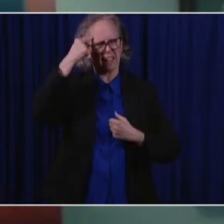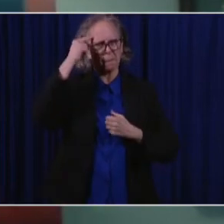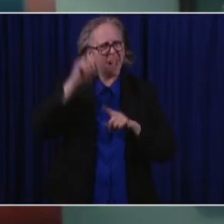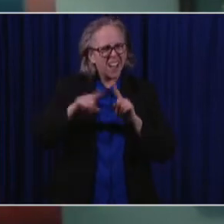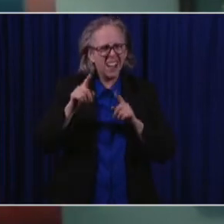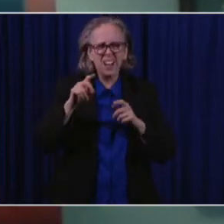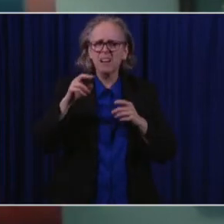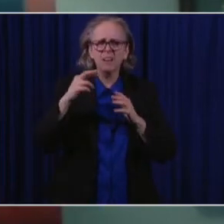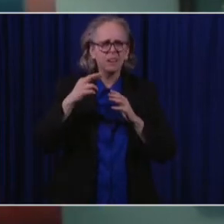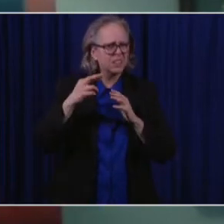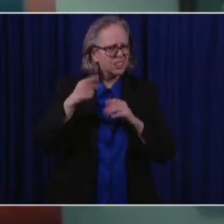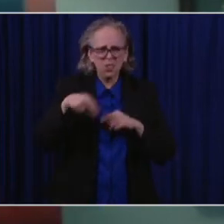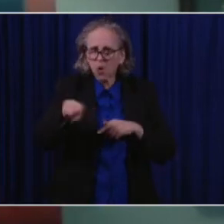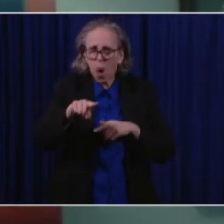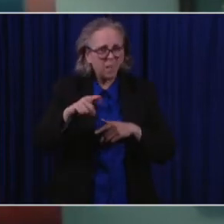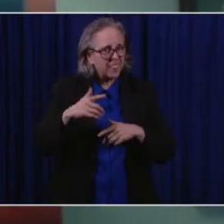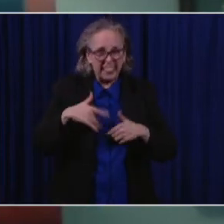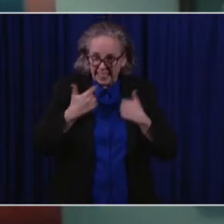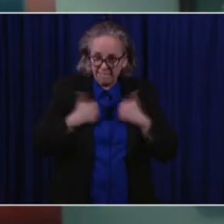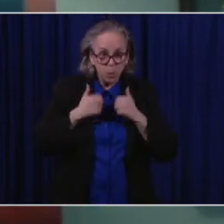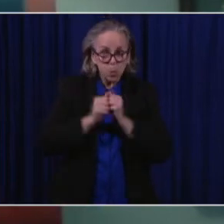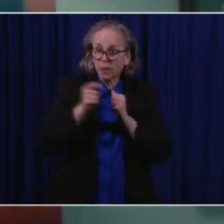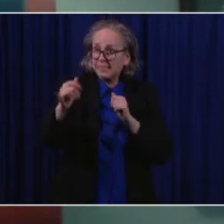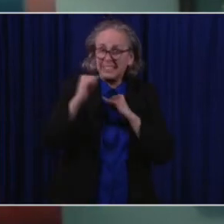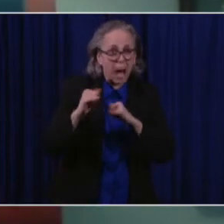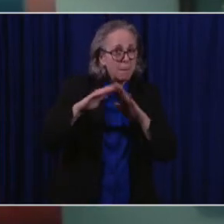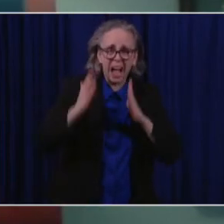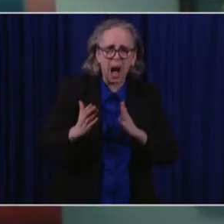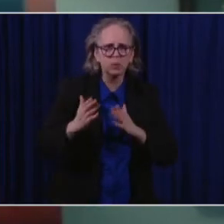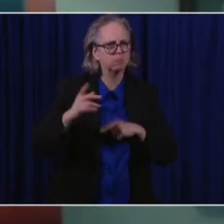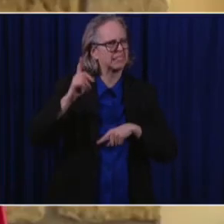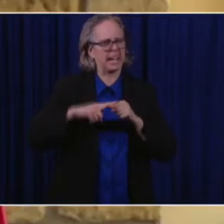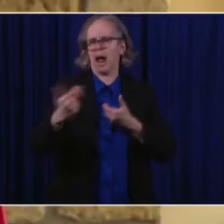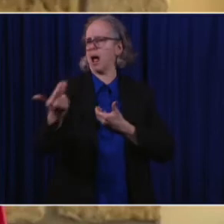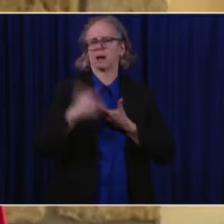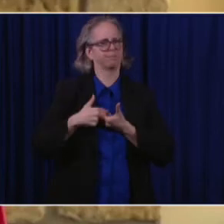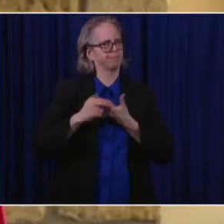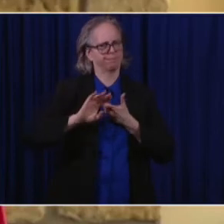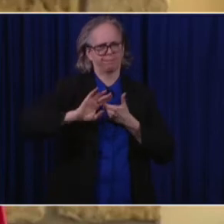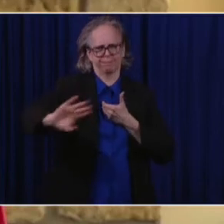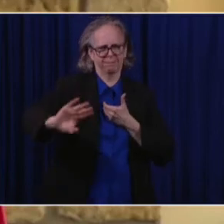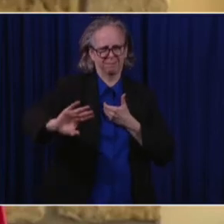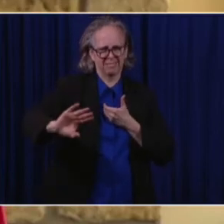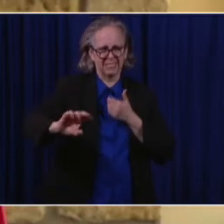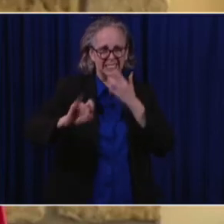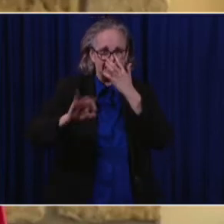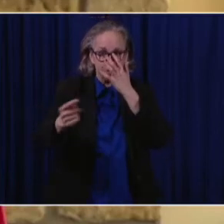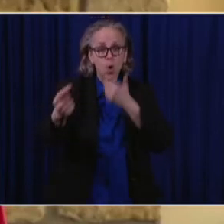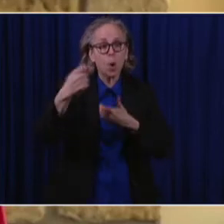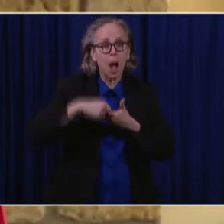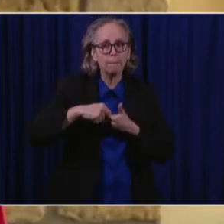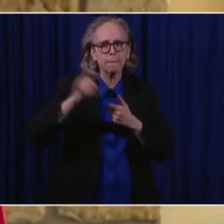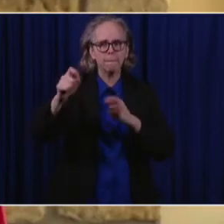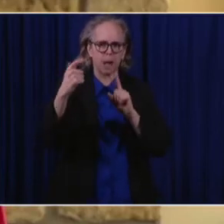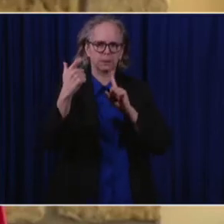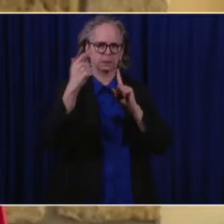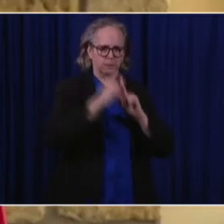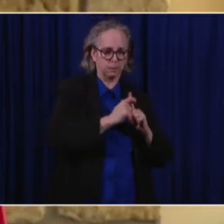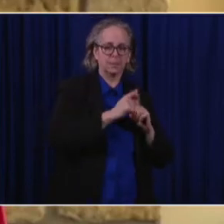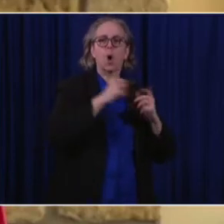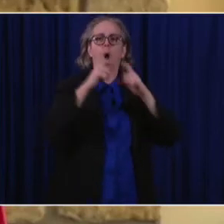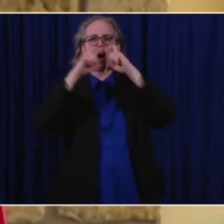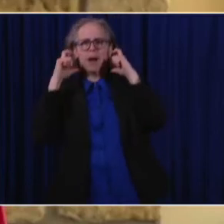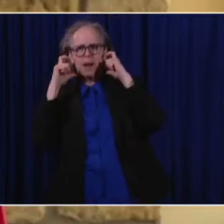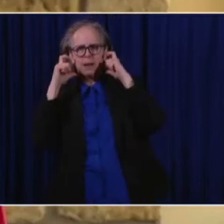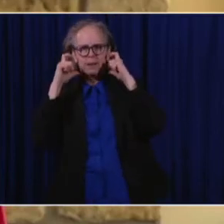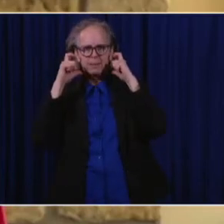come over. If you come, have to wear a mask. I'll be wearing a mask as well. Yeah, I think that this idea about thinking about your bubble